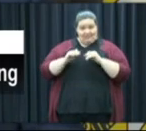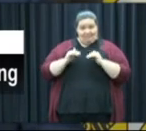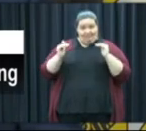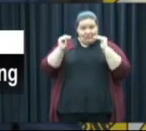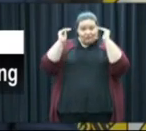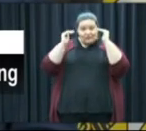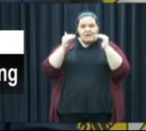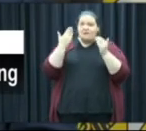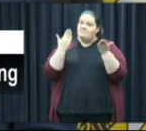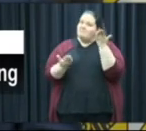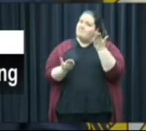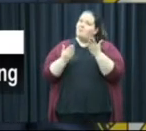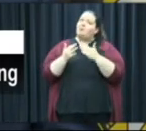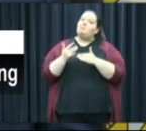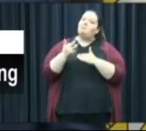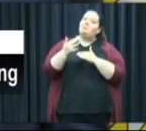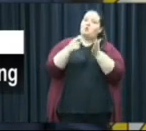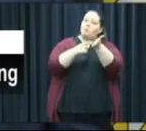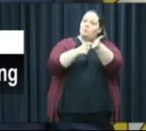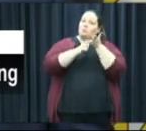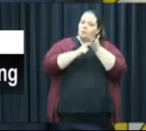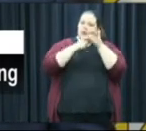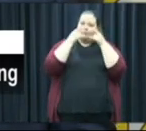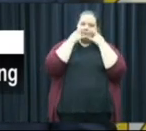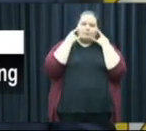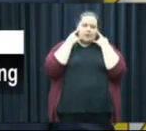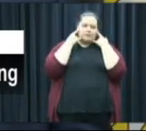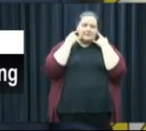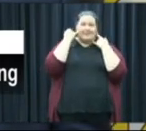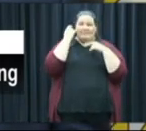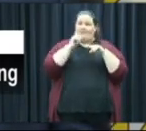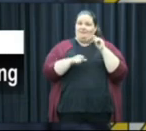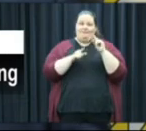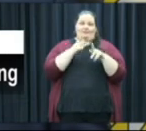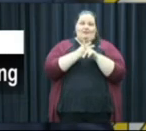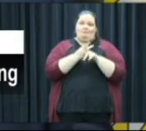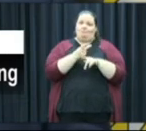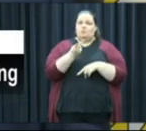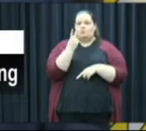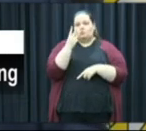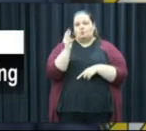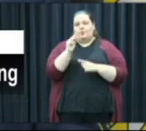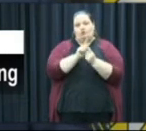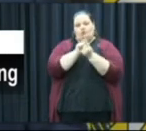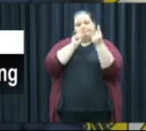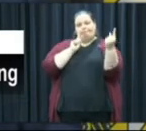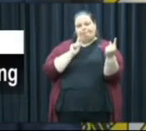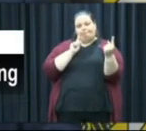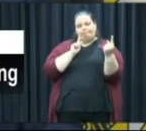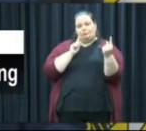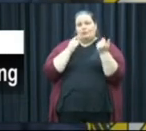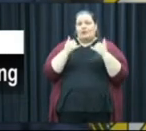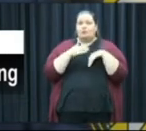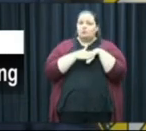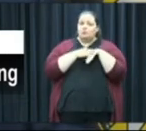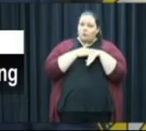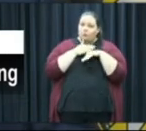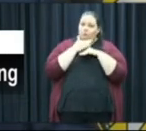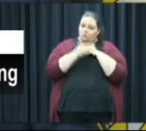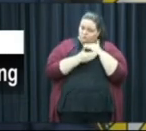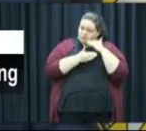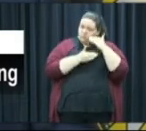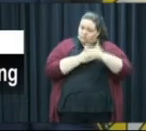distancing or other physical barriers are not possible. Right now, we are slowly easing into the next phase of